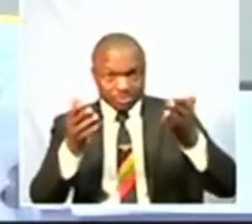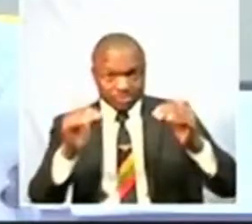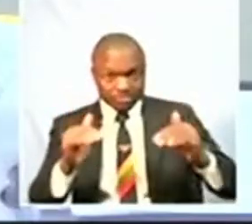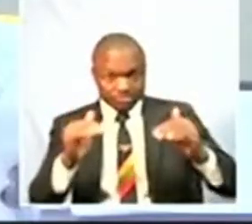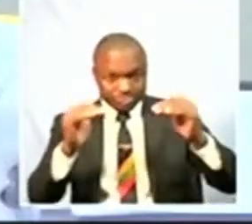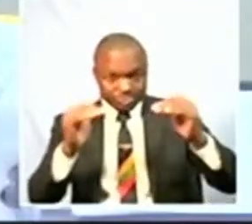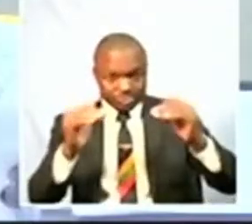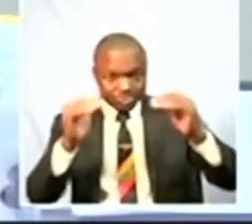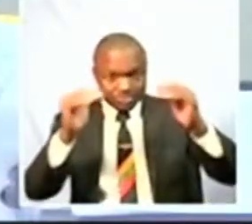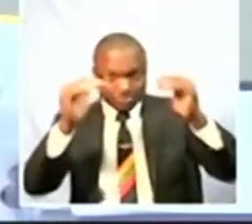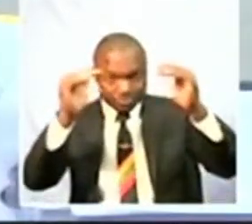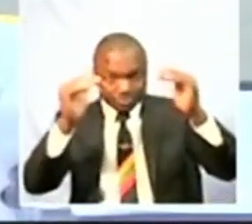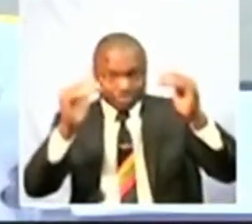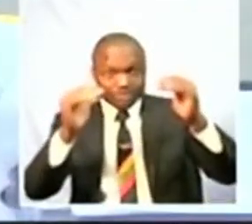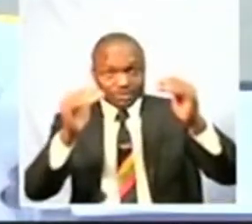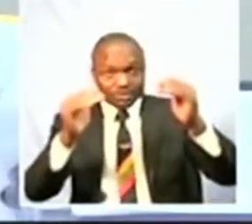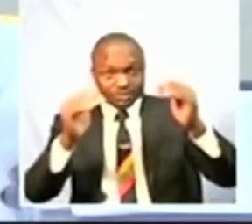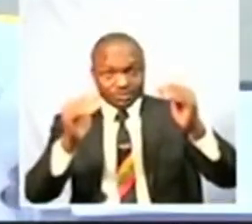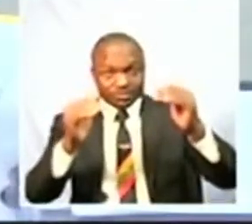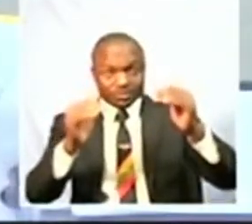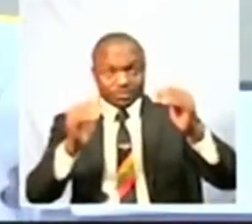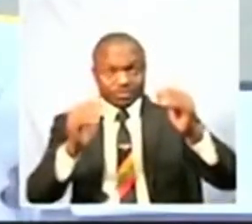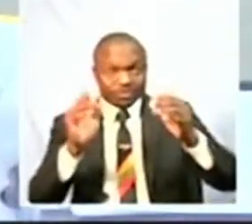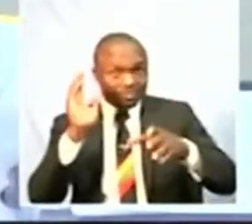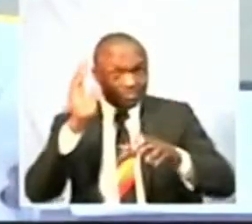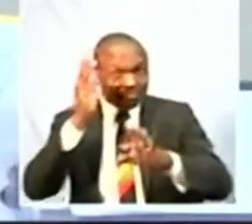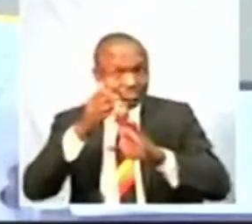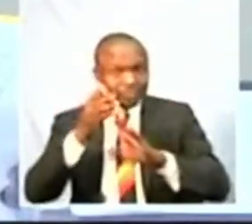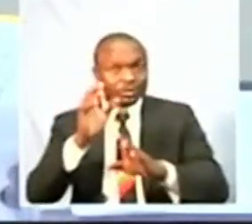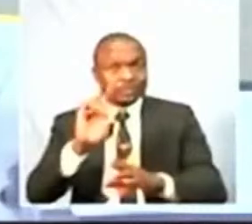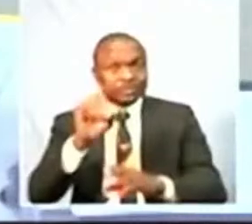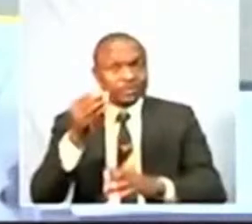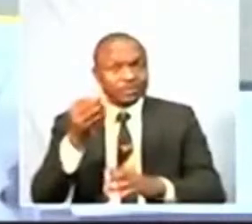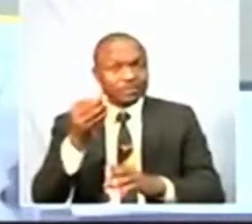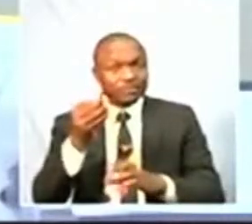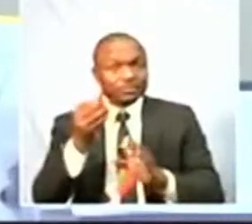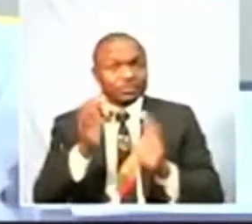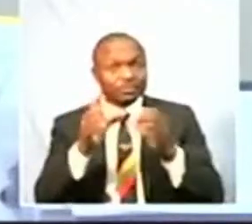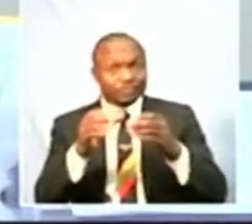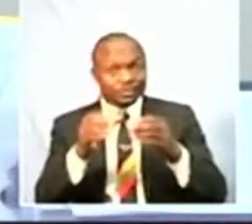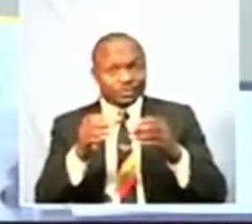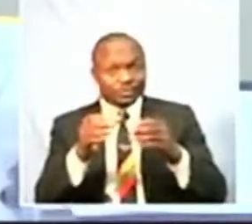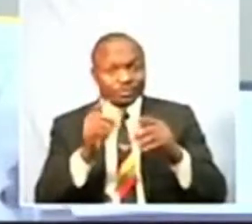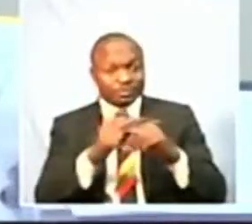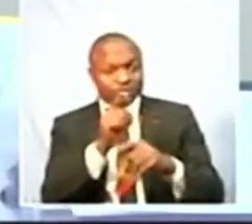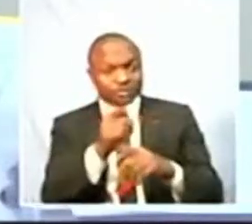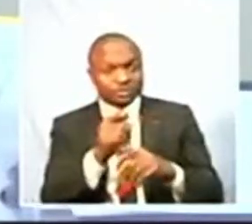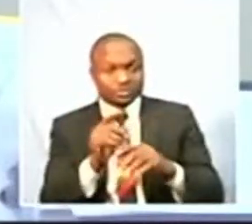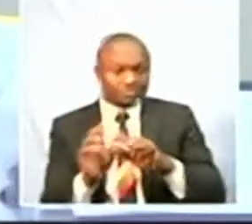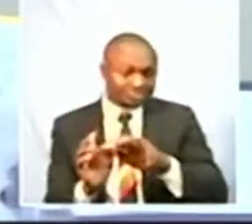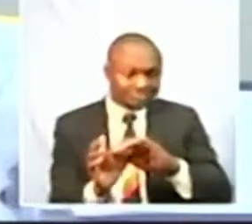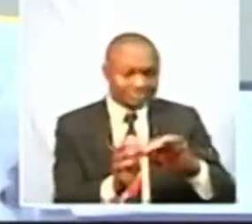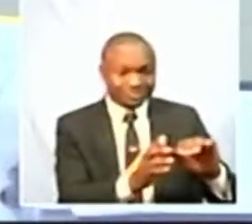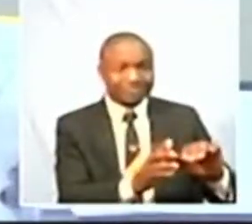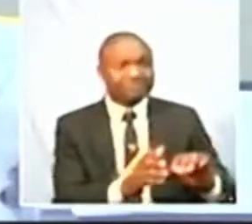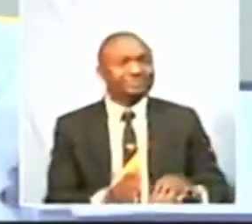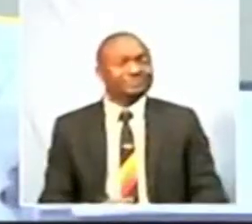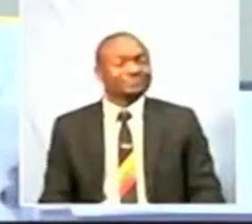WDCs to the CDF committee. But you ignored and